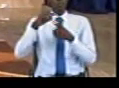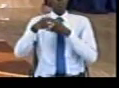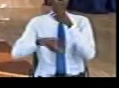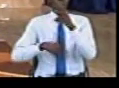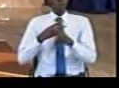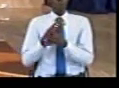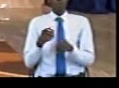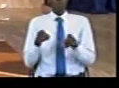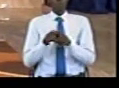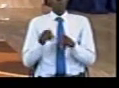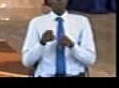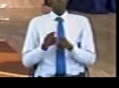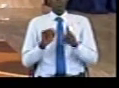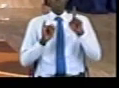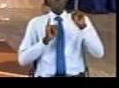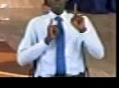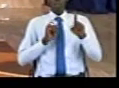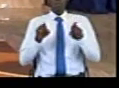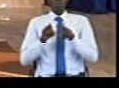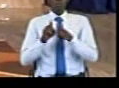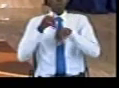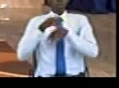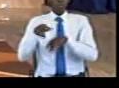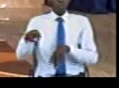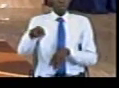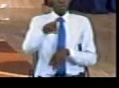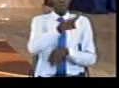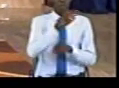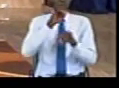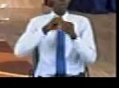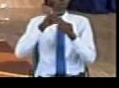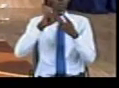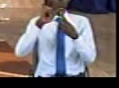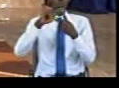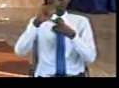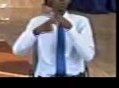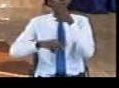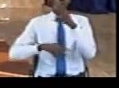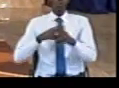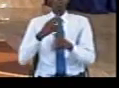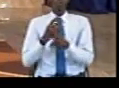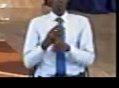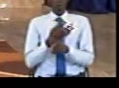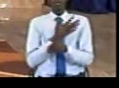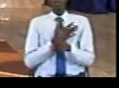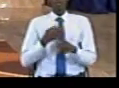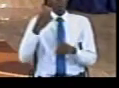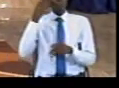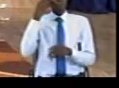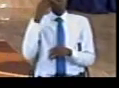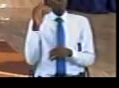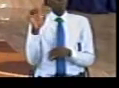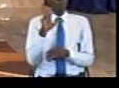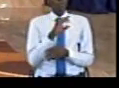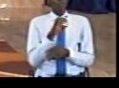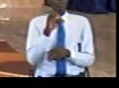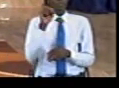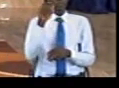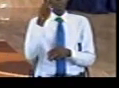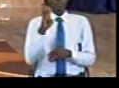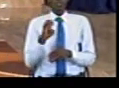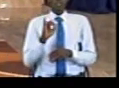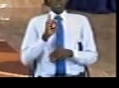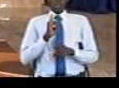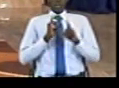so have I also sent them into the world. And for their sakes I sanctify myself,